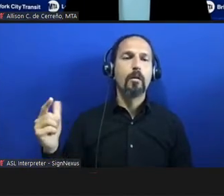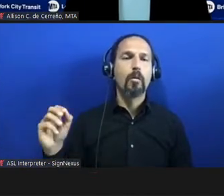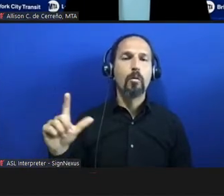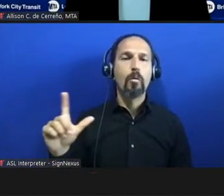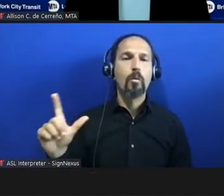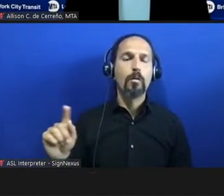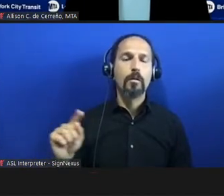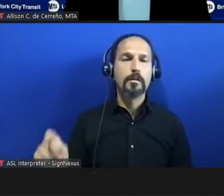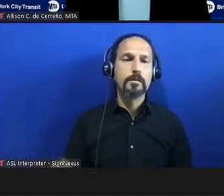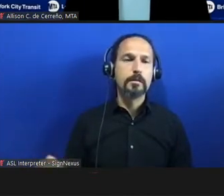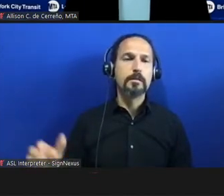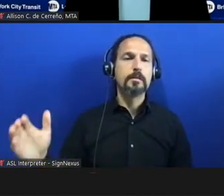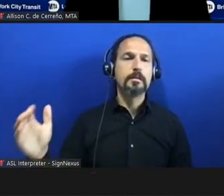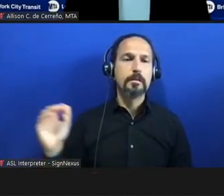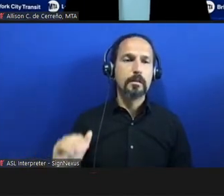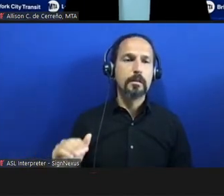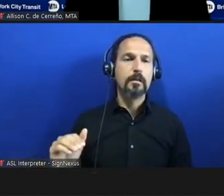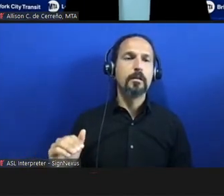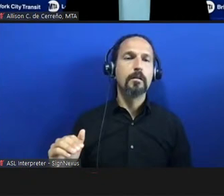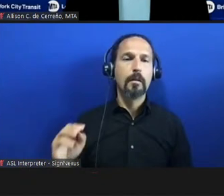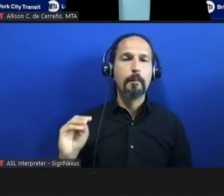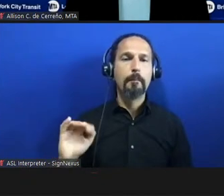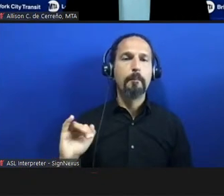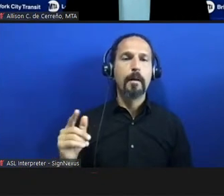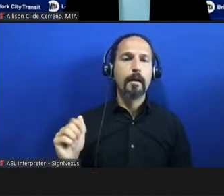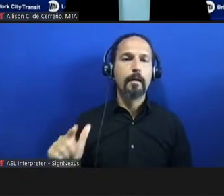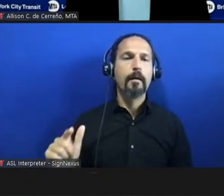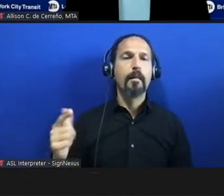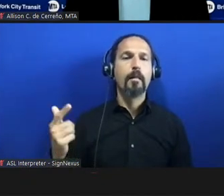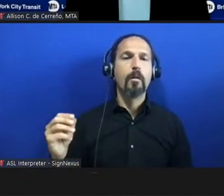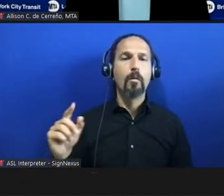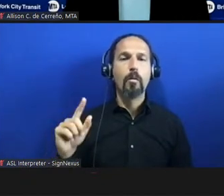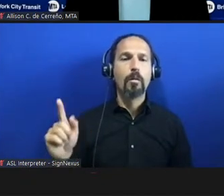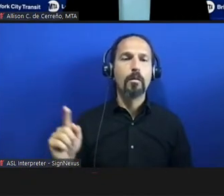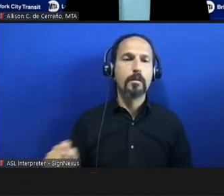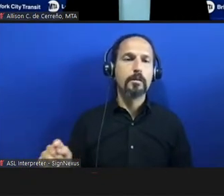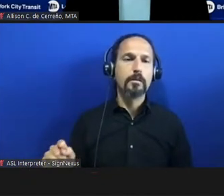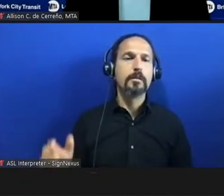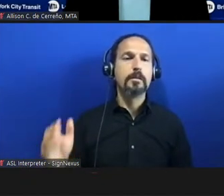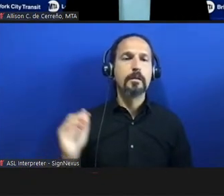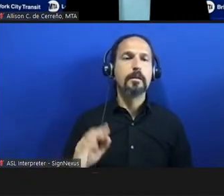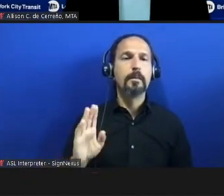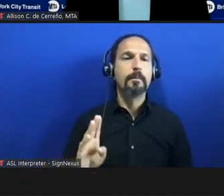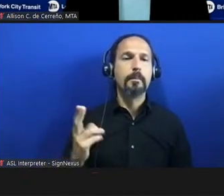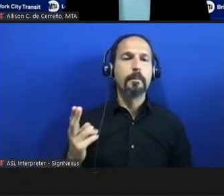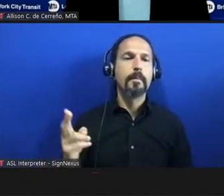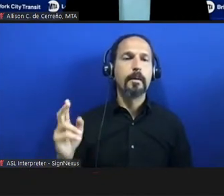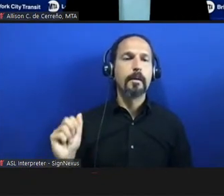our next speaker is Michael goles followed by Beta B Desai